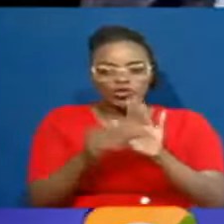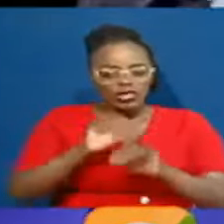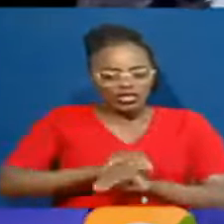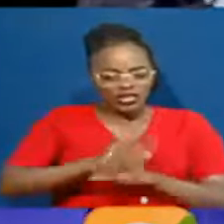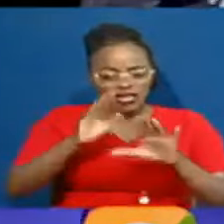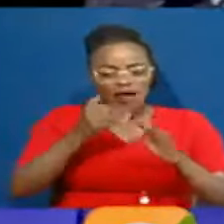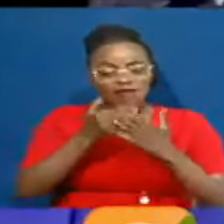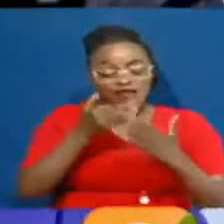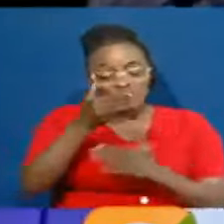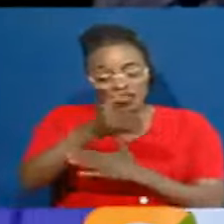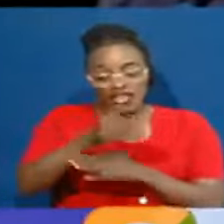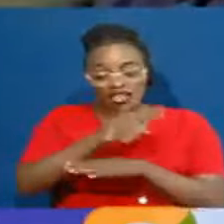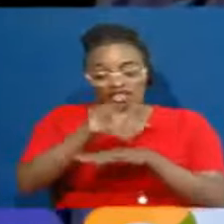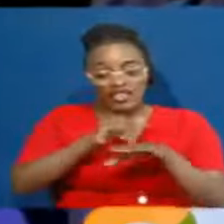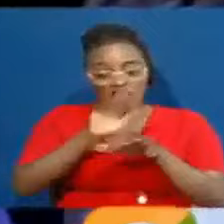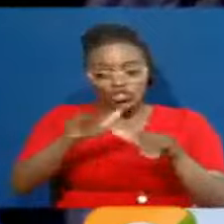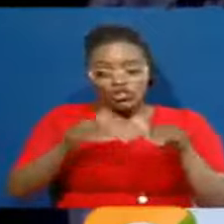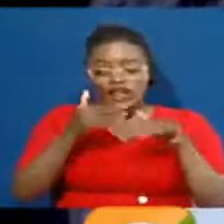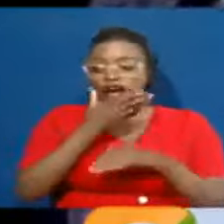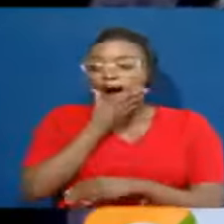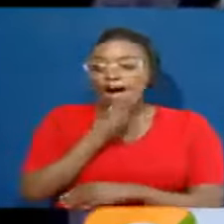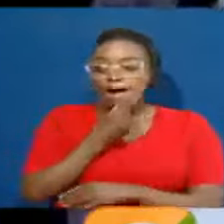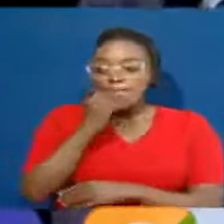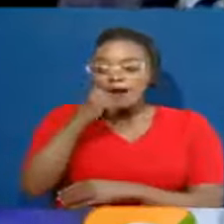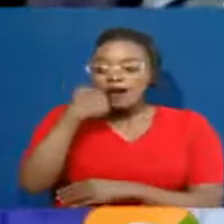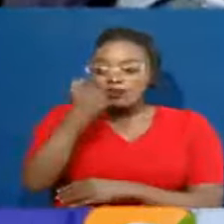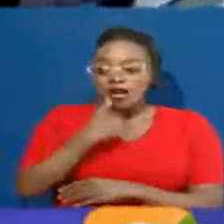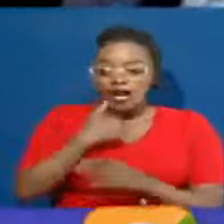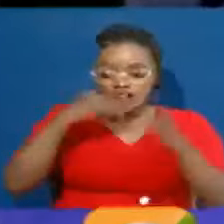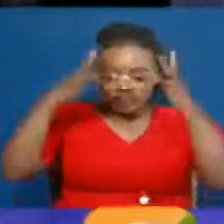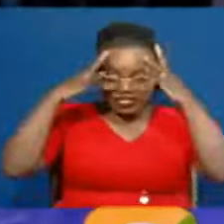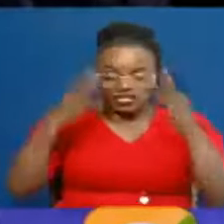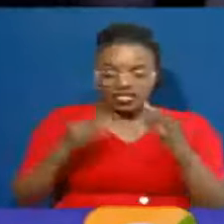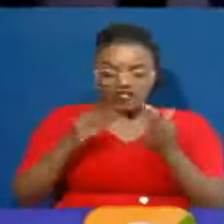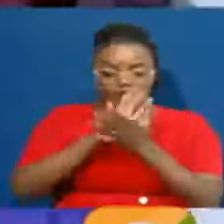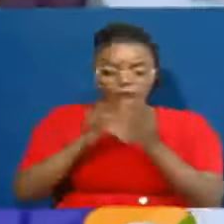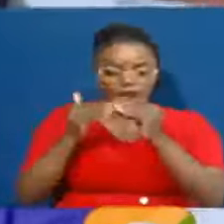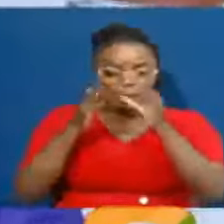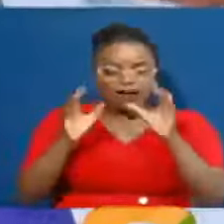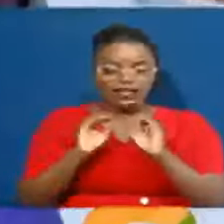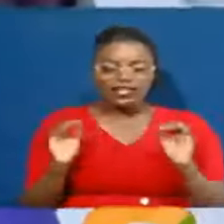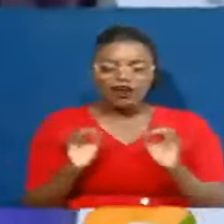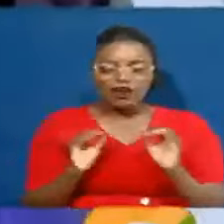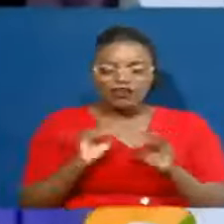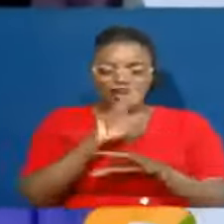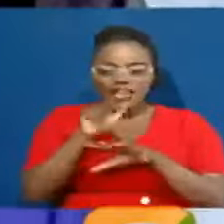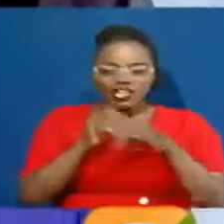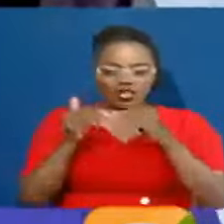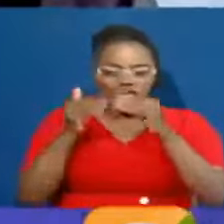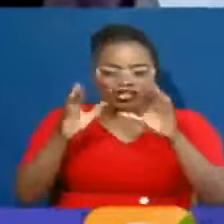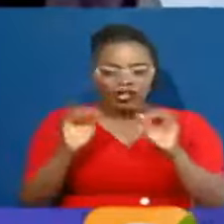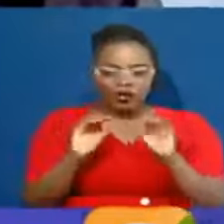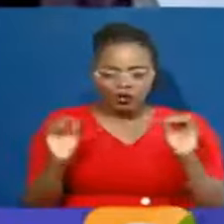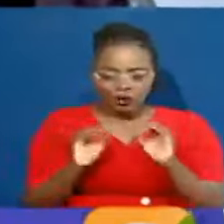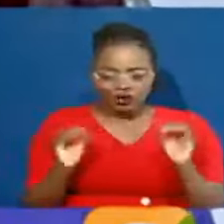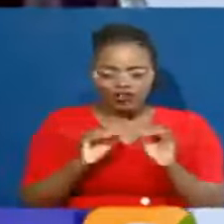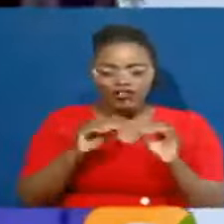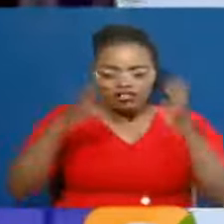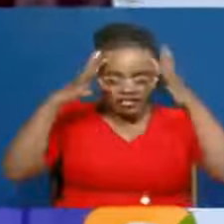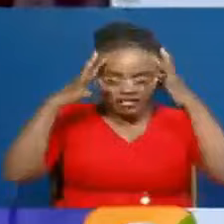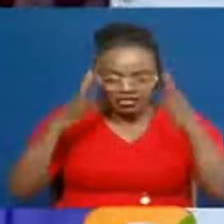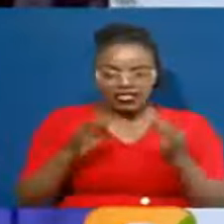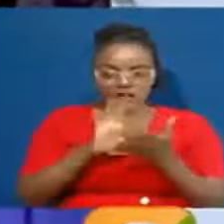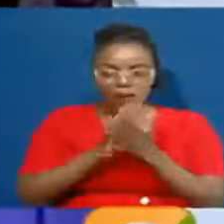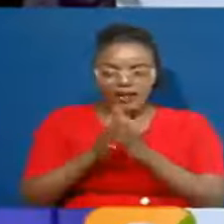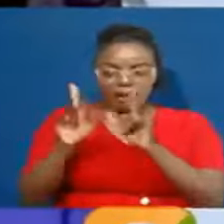before the floor of the House. That is a man who has chosen not to be a leader, a national leader for that matter. He chose to be